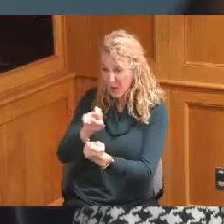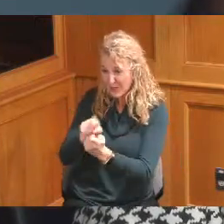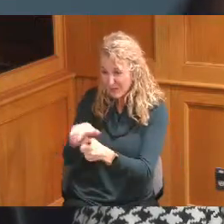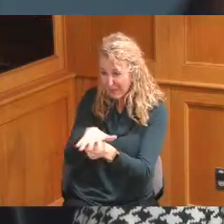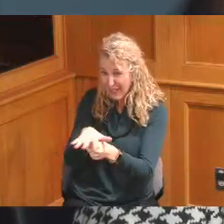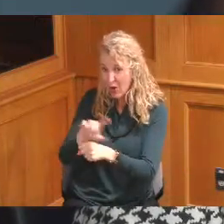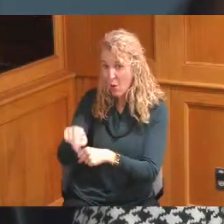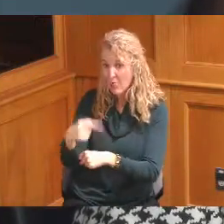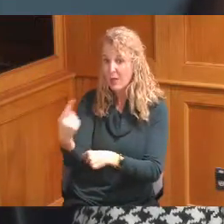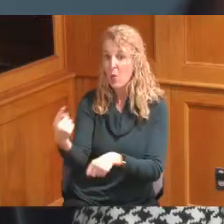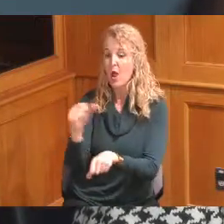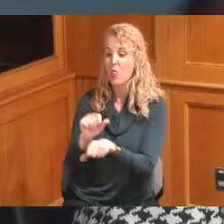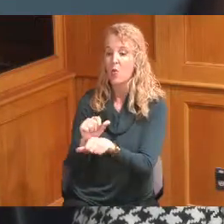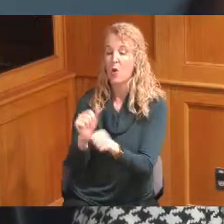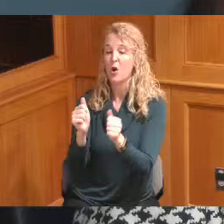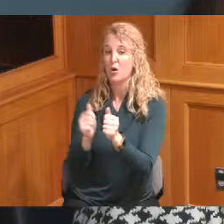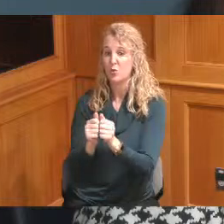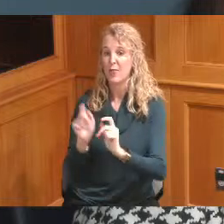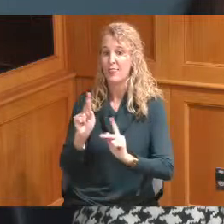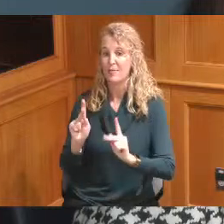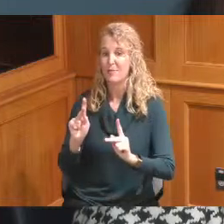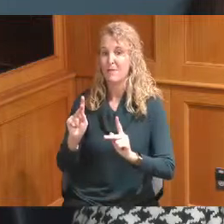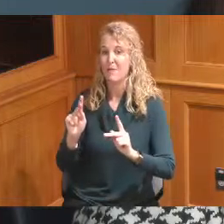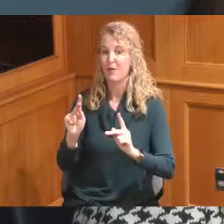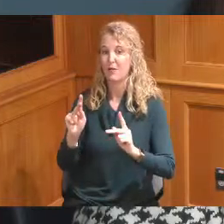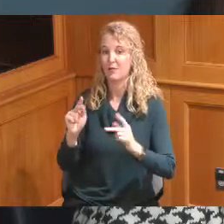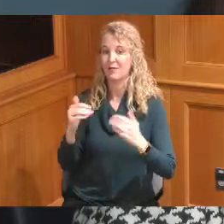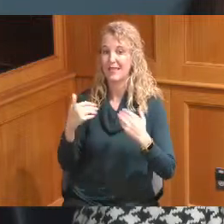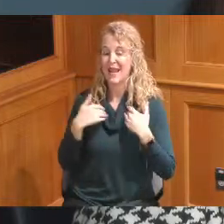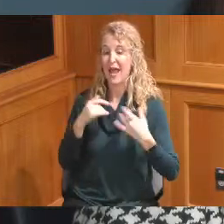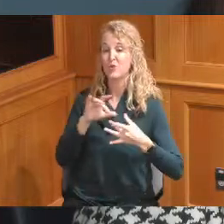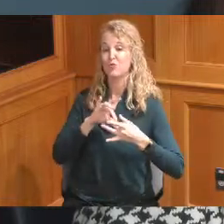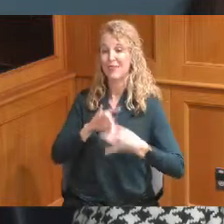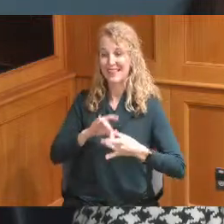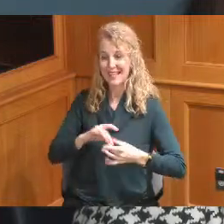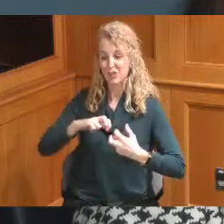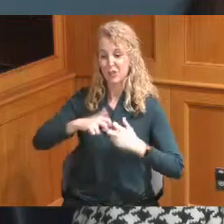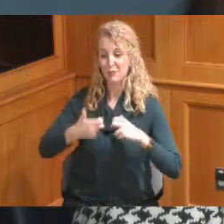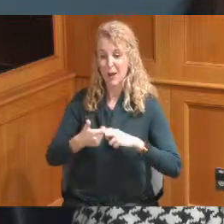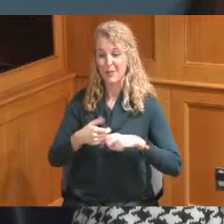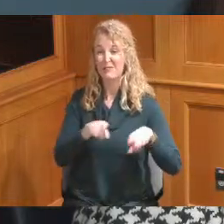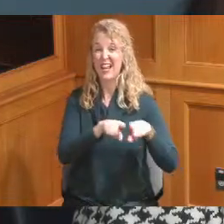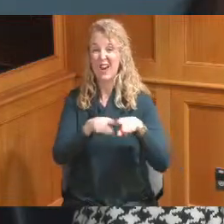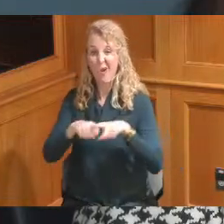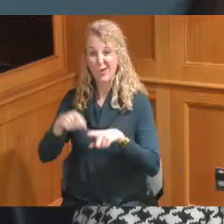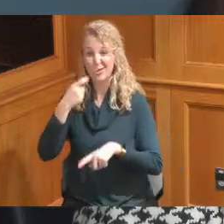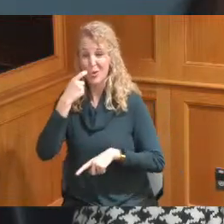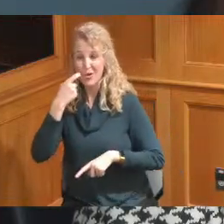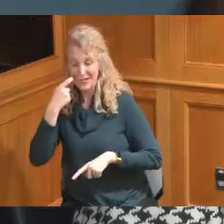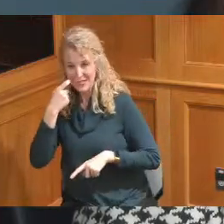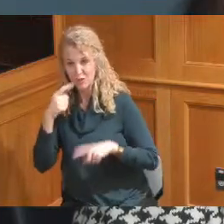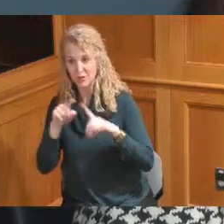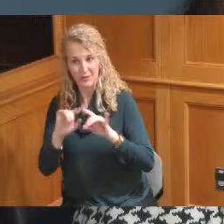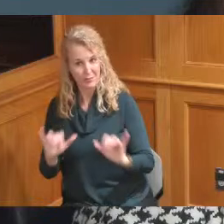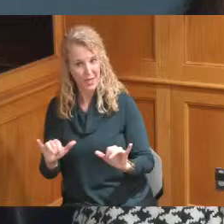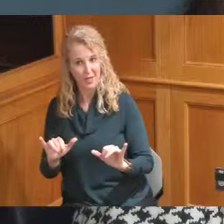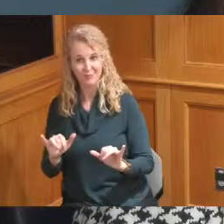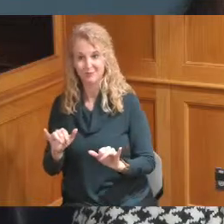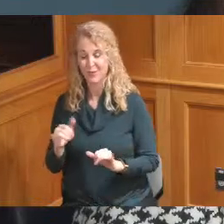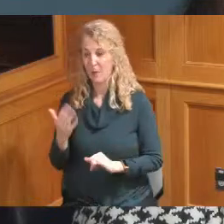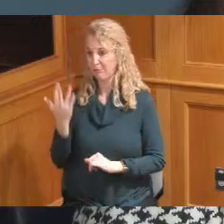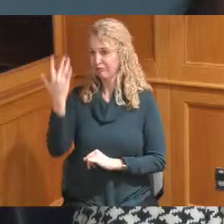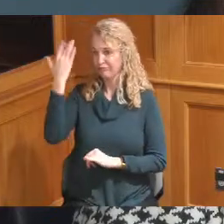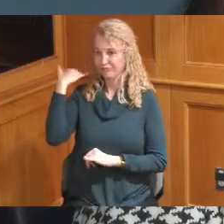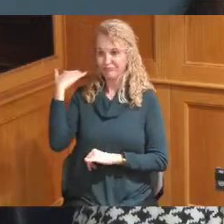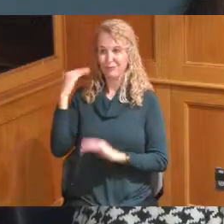only one that worked with people with addiction that had relationship issues. So continue to grow, and you were doing great things back then, and I'm